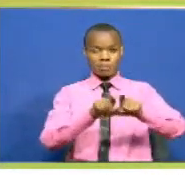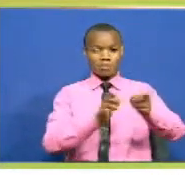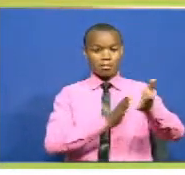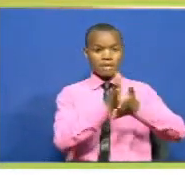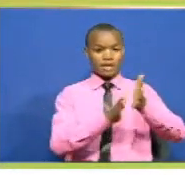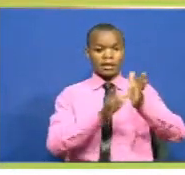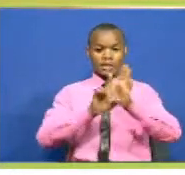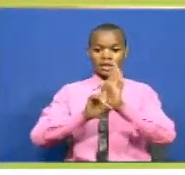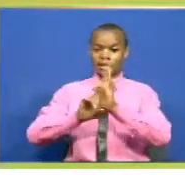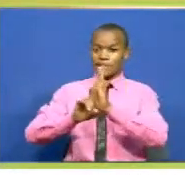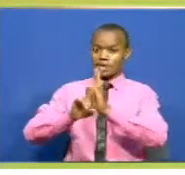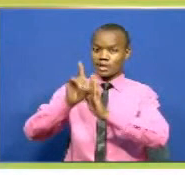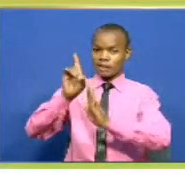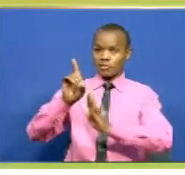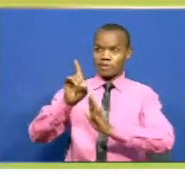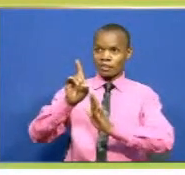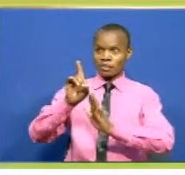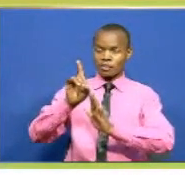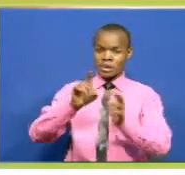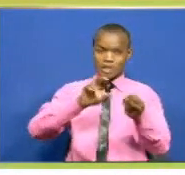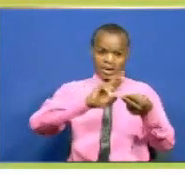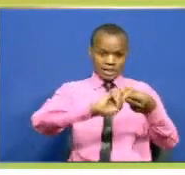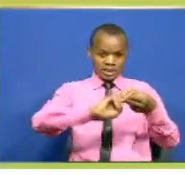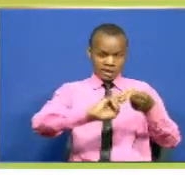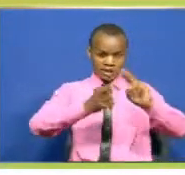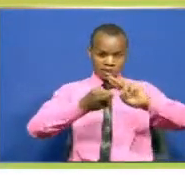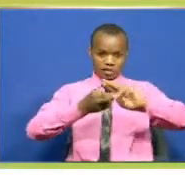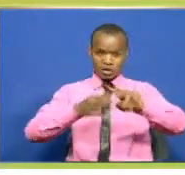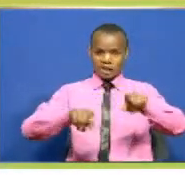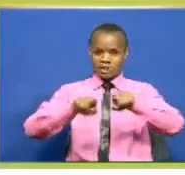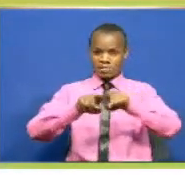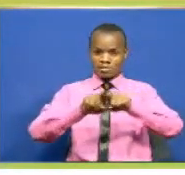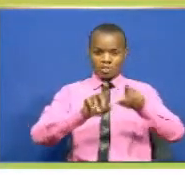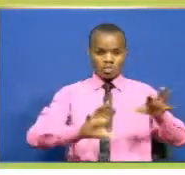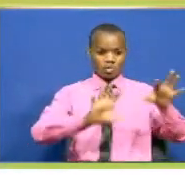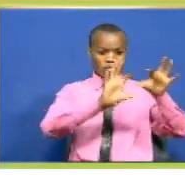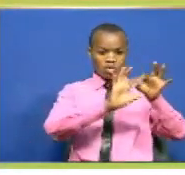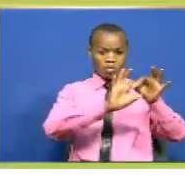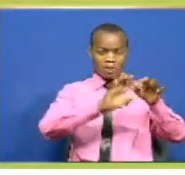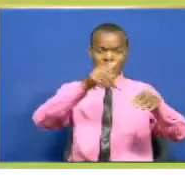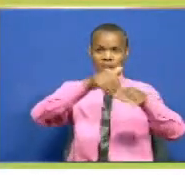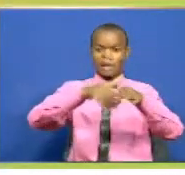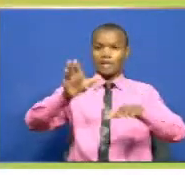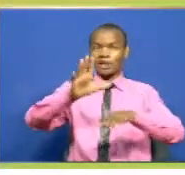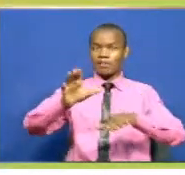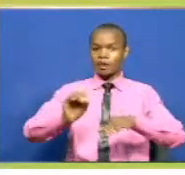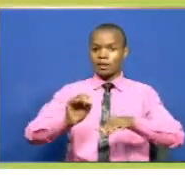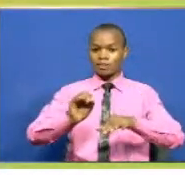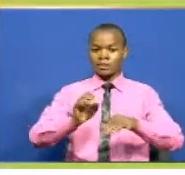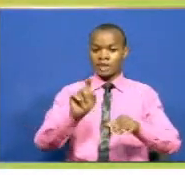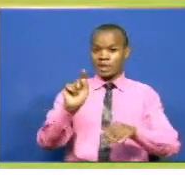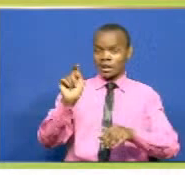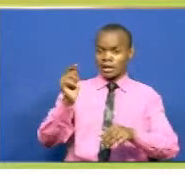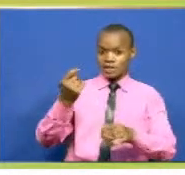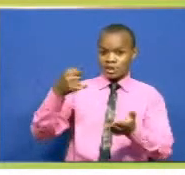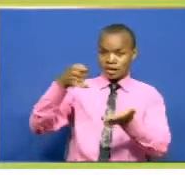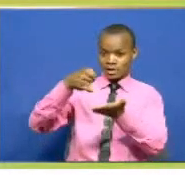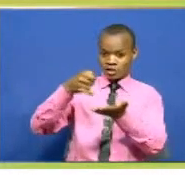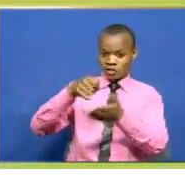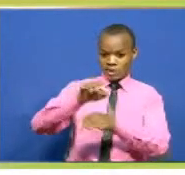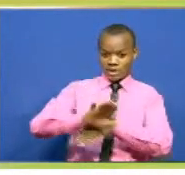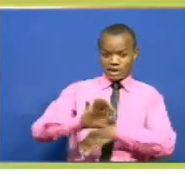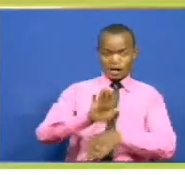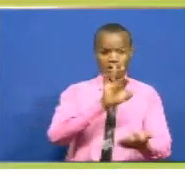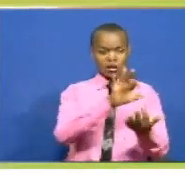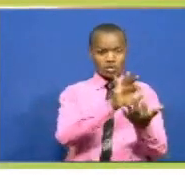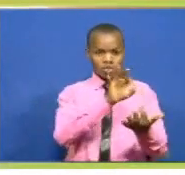develop constructive and dynamic relations and cooperation globally. Hopefully, Kenya is among the priorities of